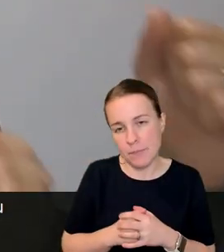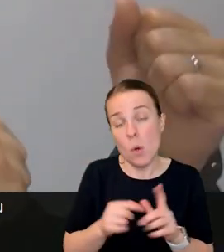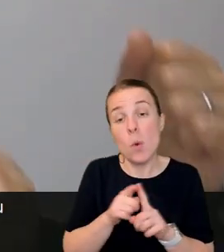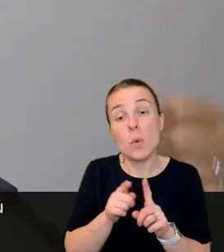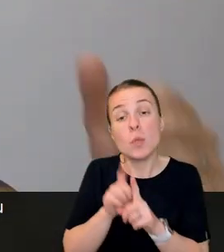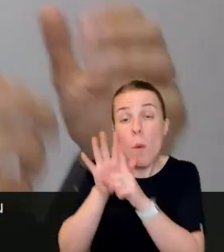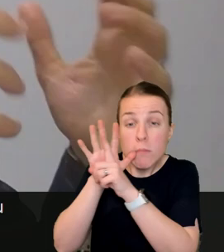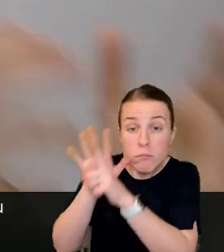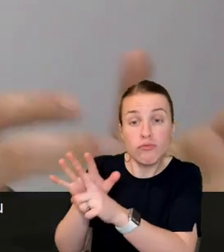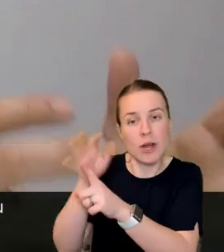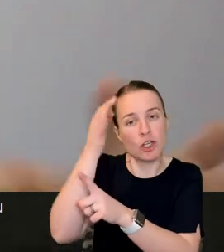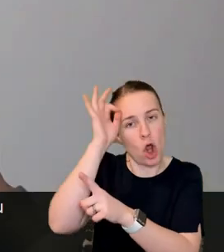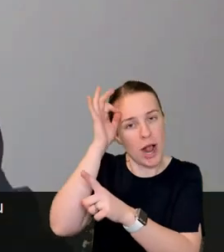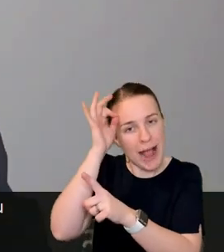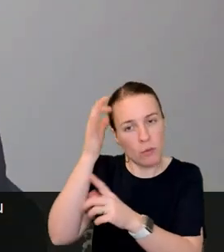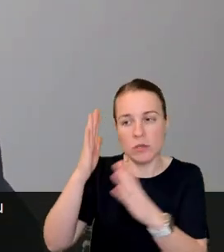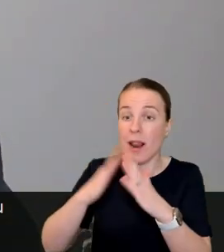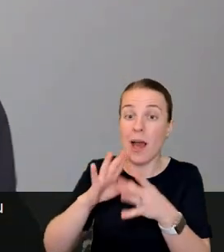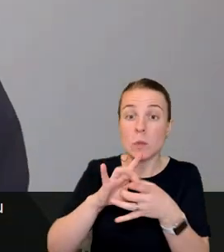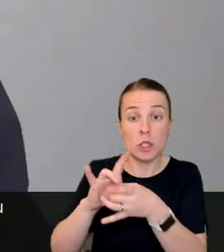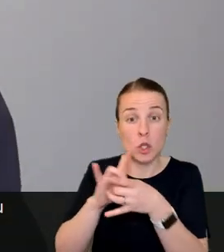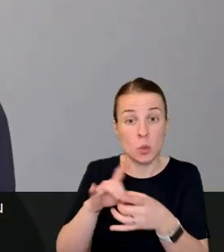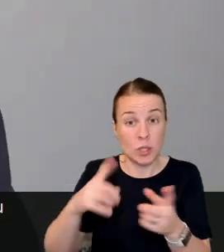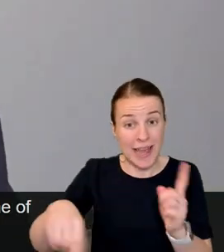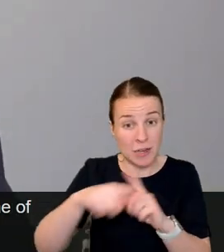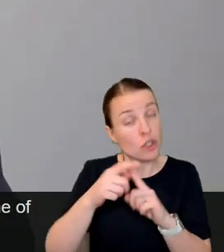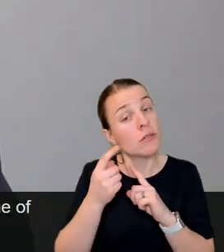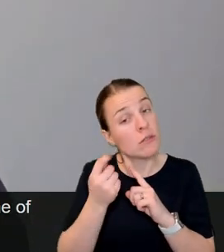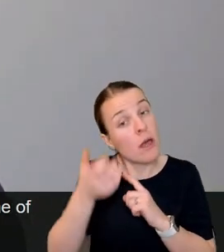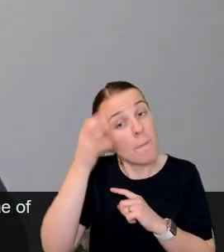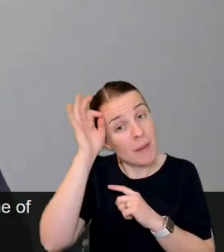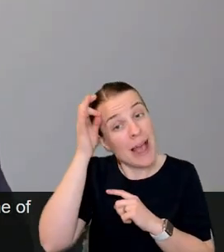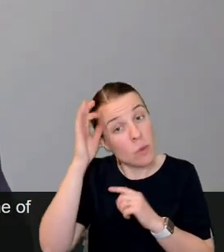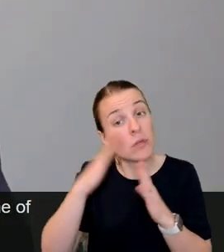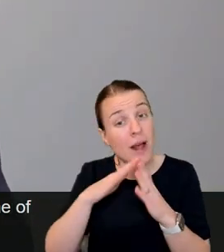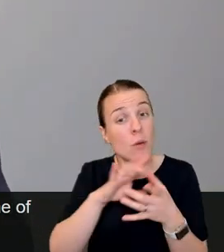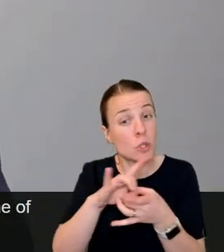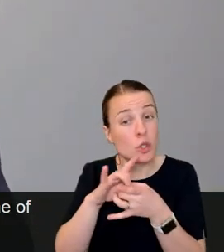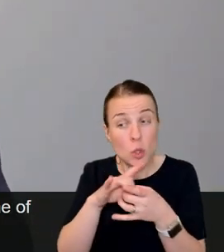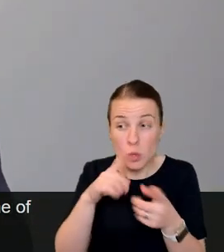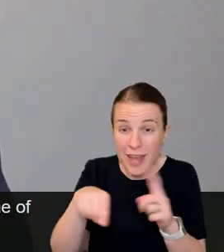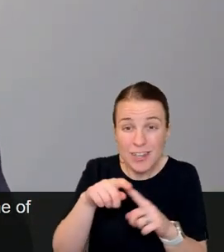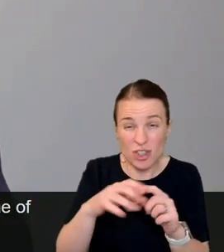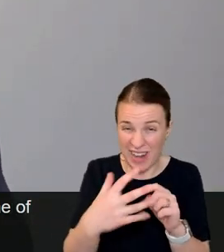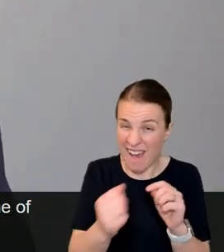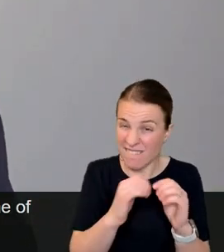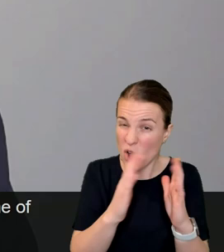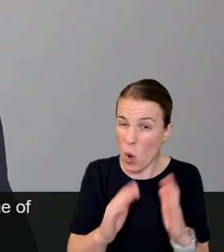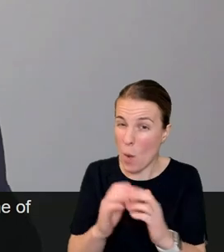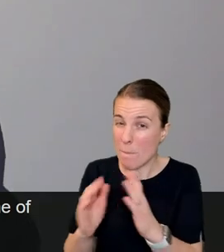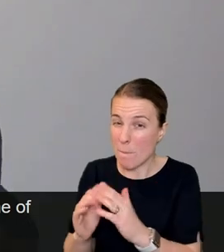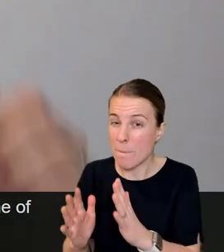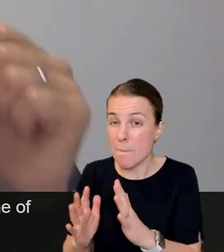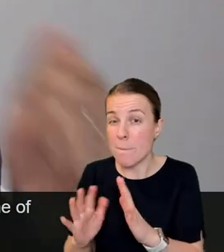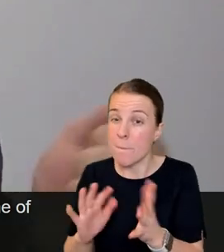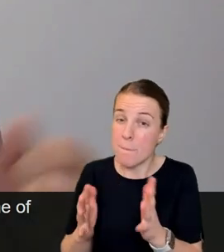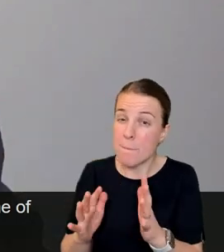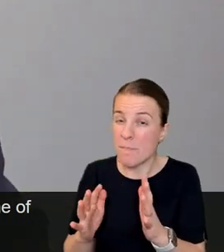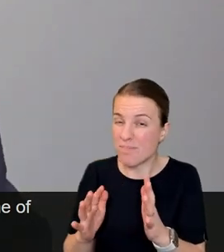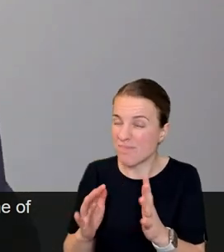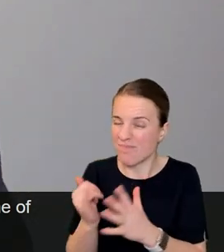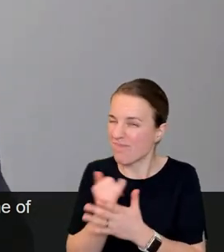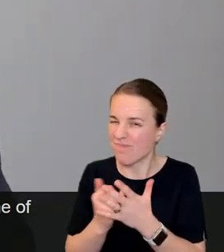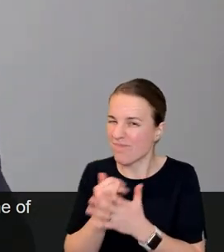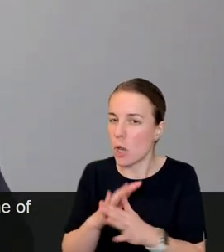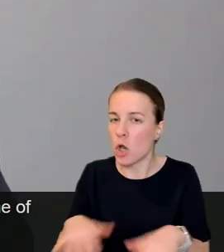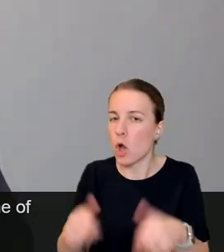housing associations. Some of the councils and housing associations have homes that aren't decent standards. And so we're continuing to work with them